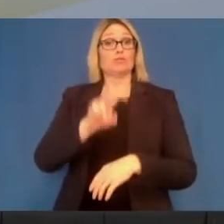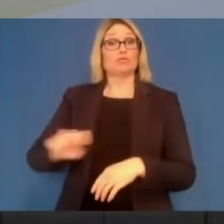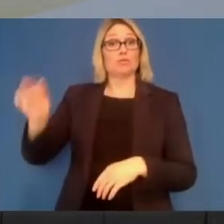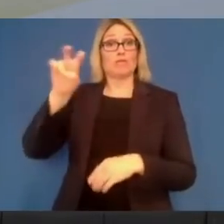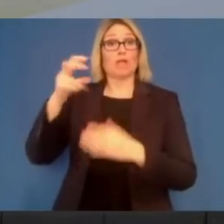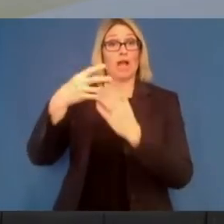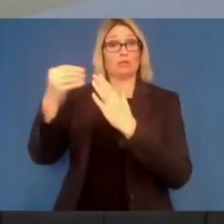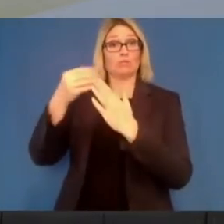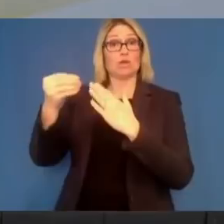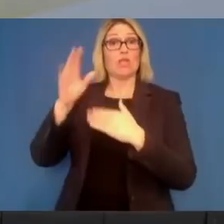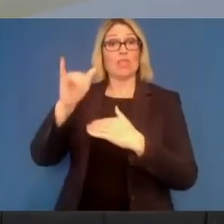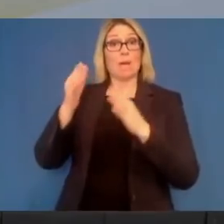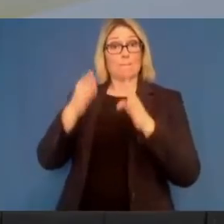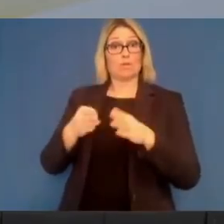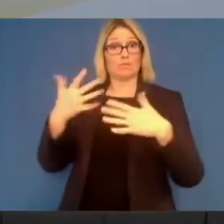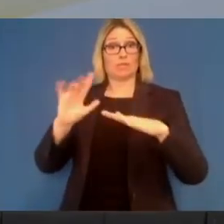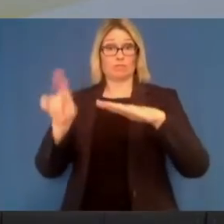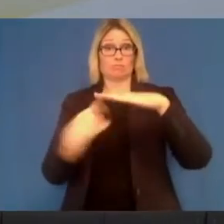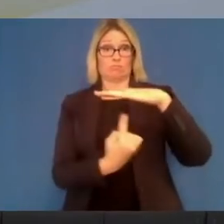Was that person in self-isolation?